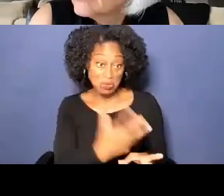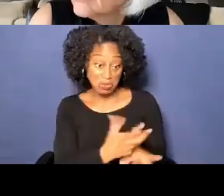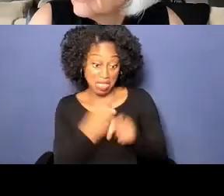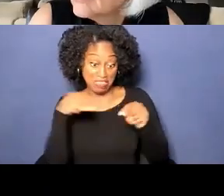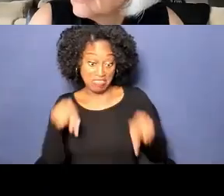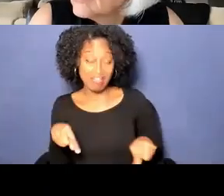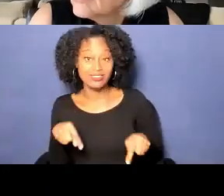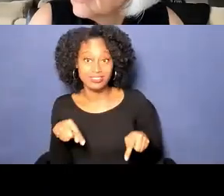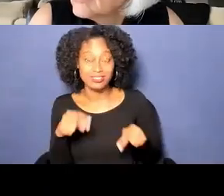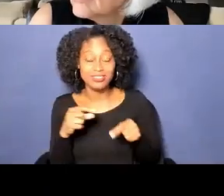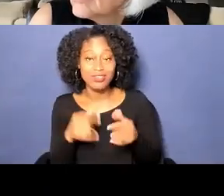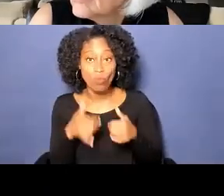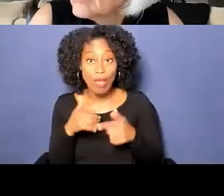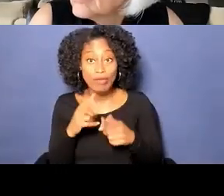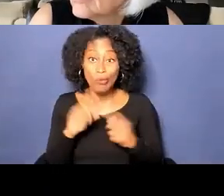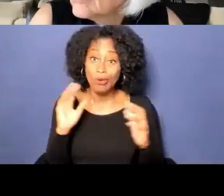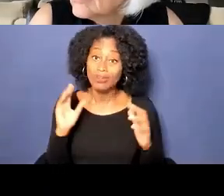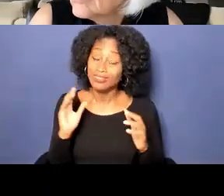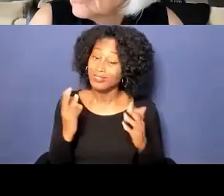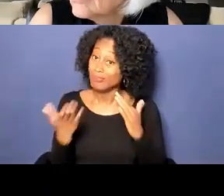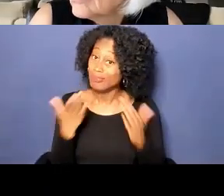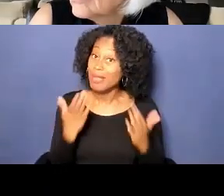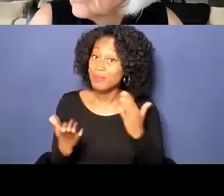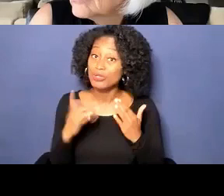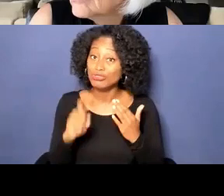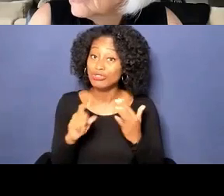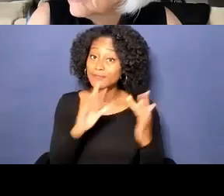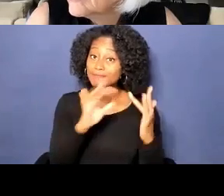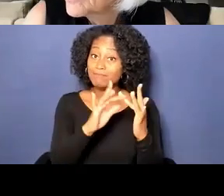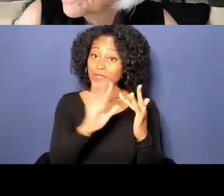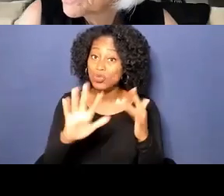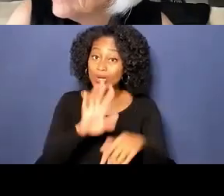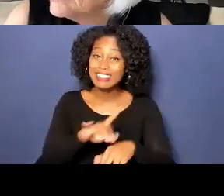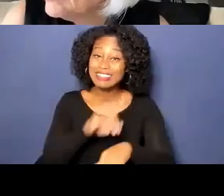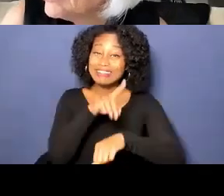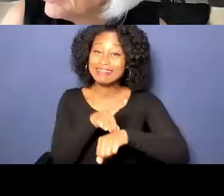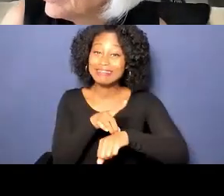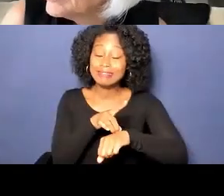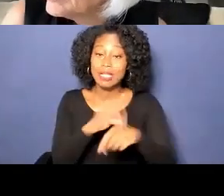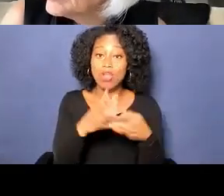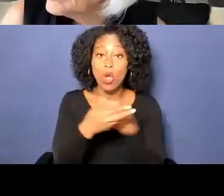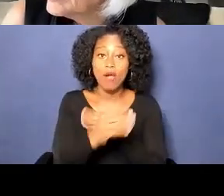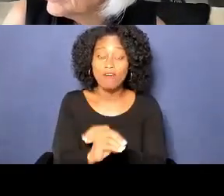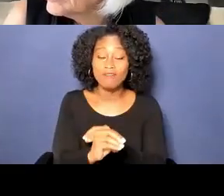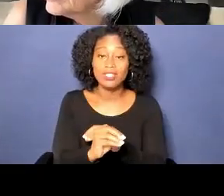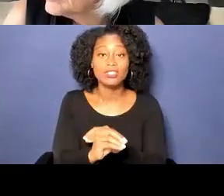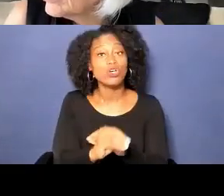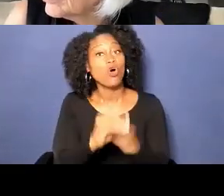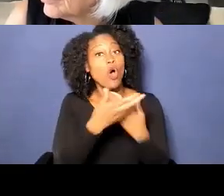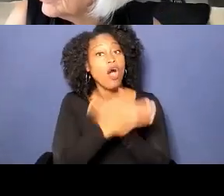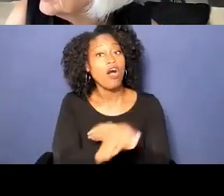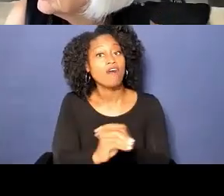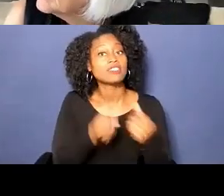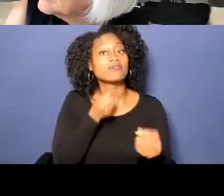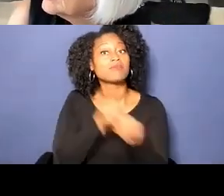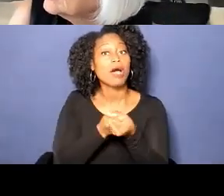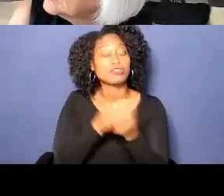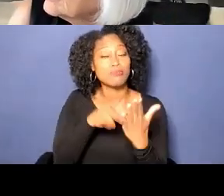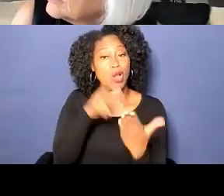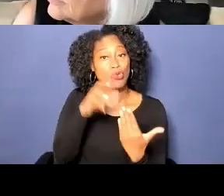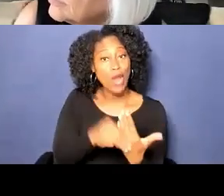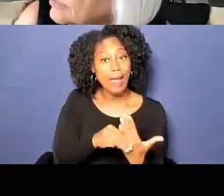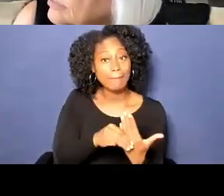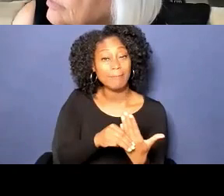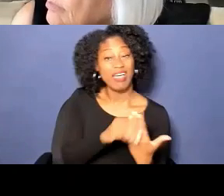fellowships. You should probably talk to your dean's office or office of sponsored programs. They may even have some other guidelines for the